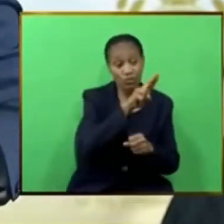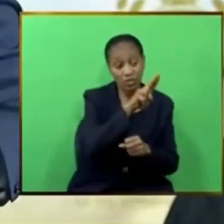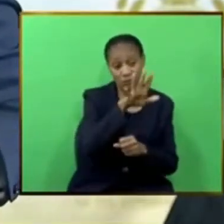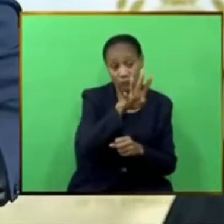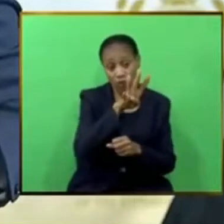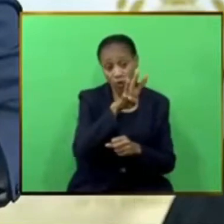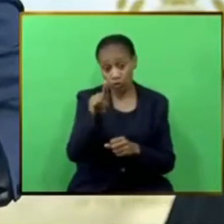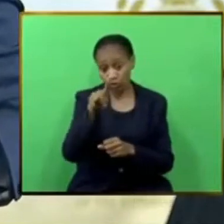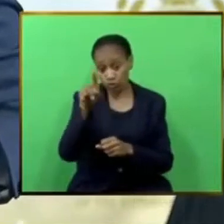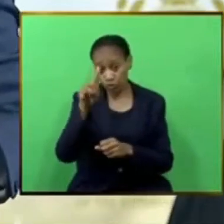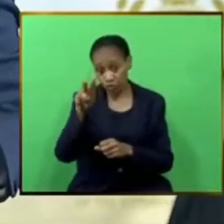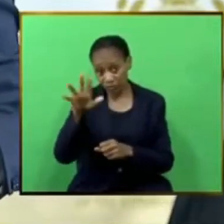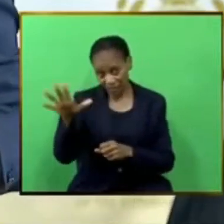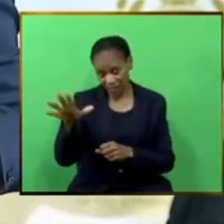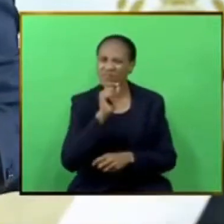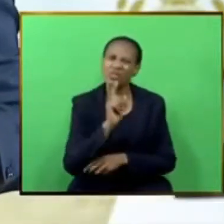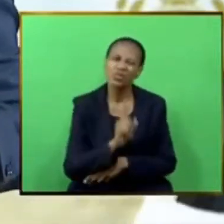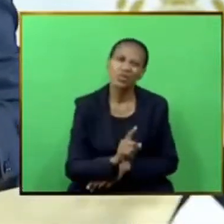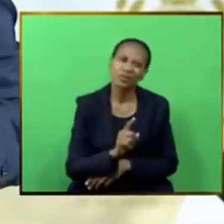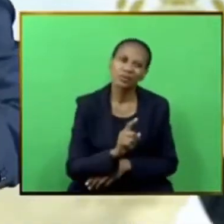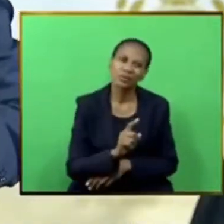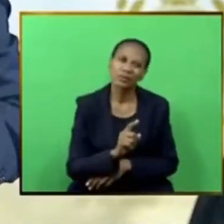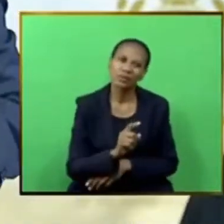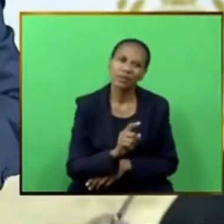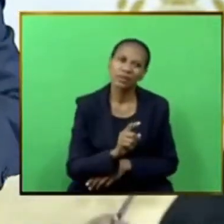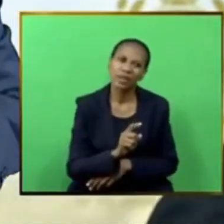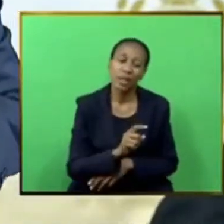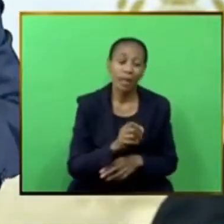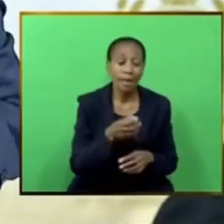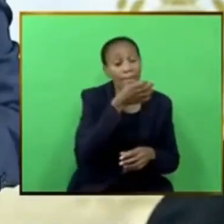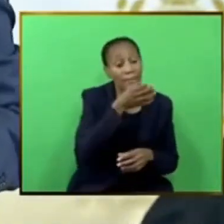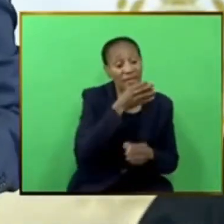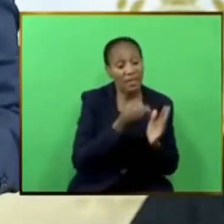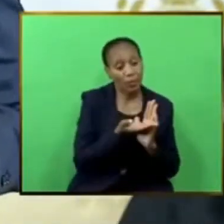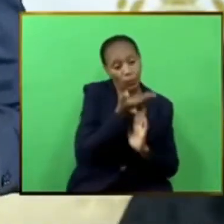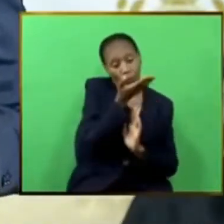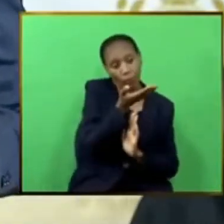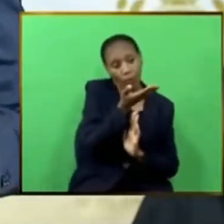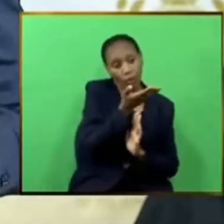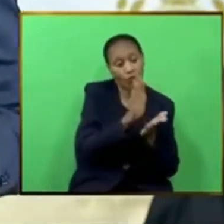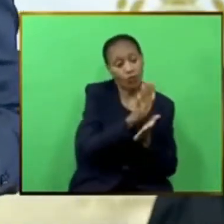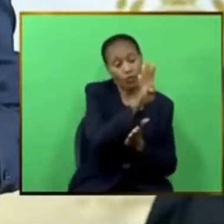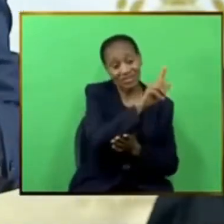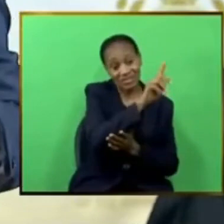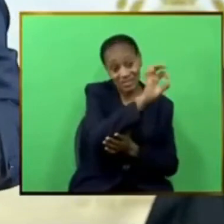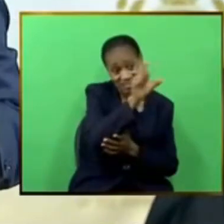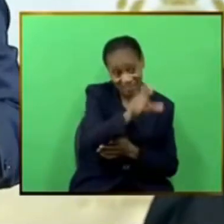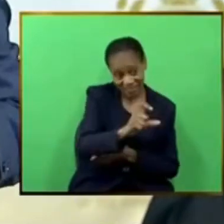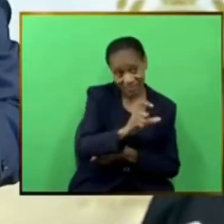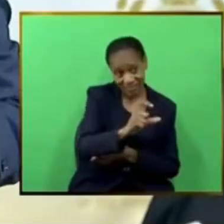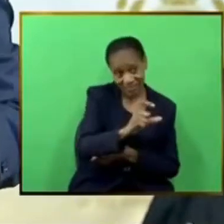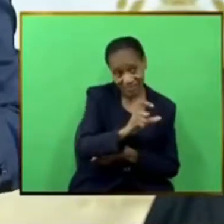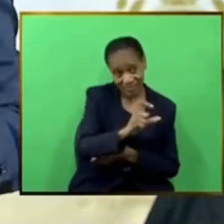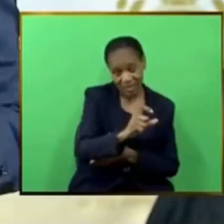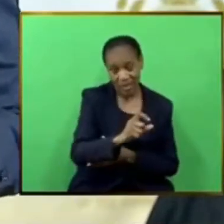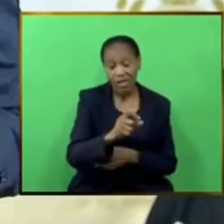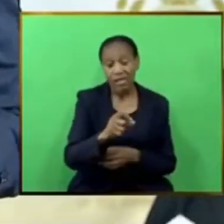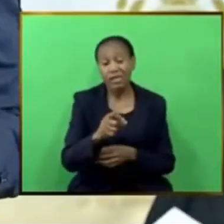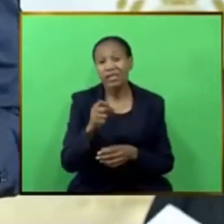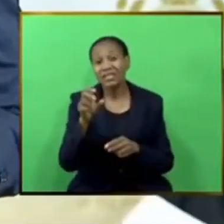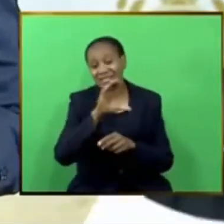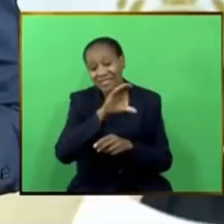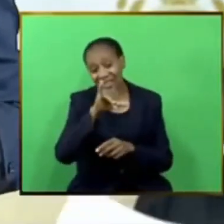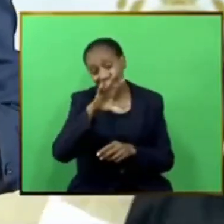are proposed. This means a can of beer increases by 14 cents. A can of cider